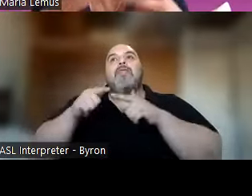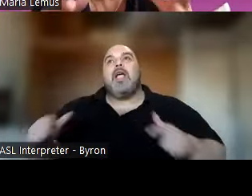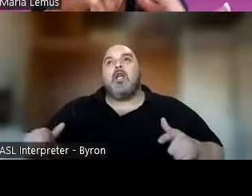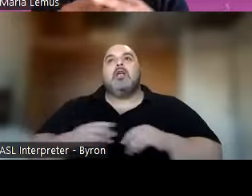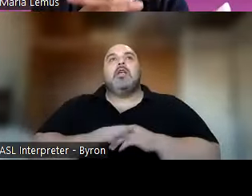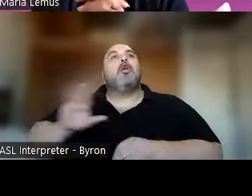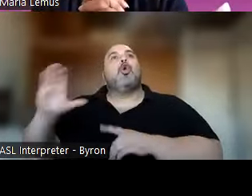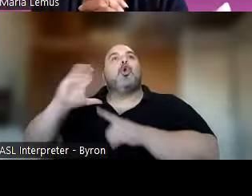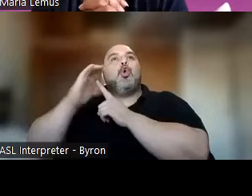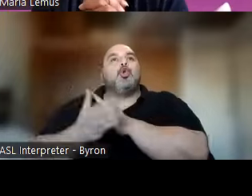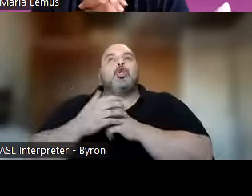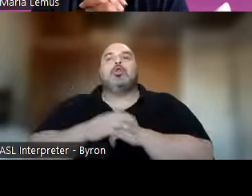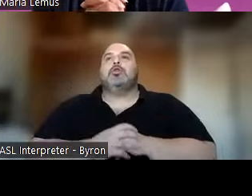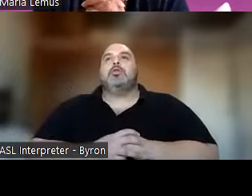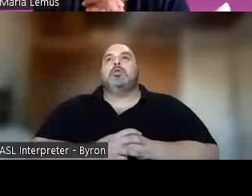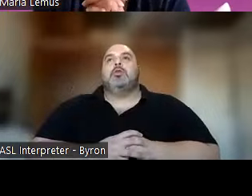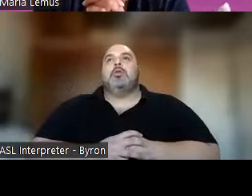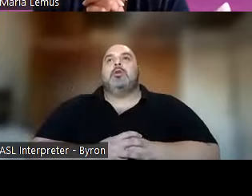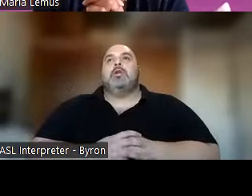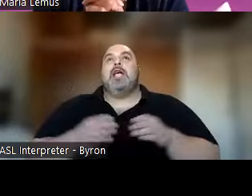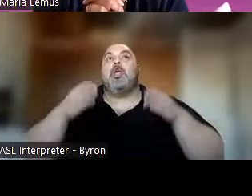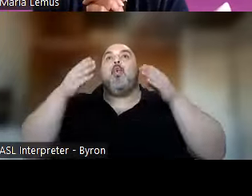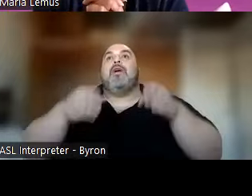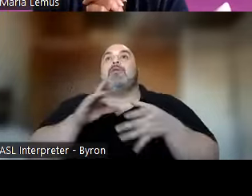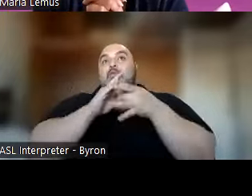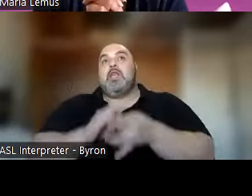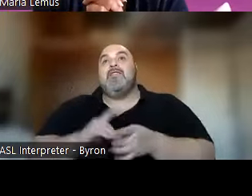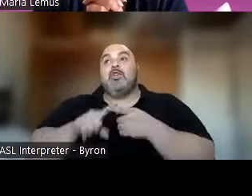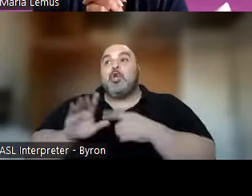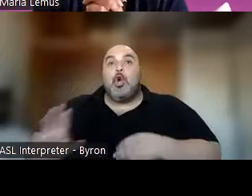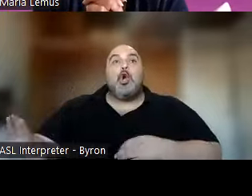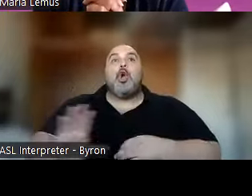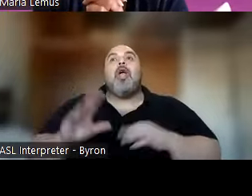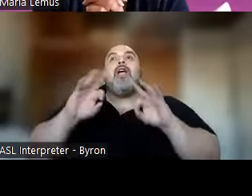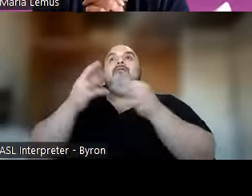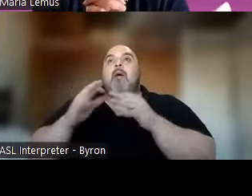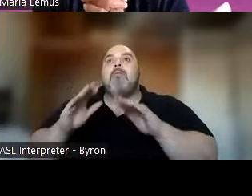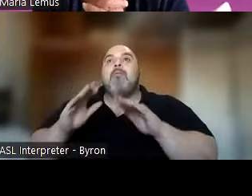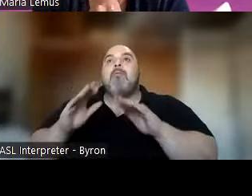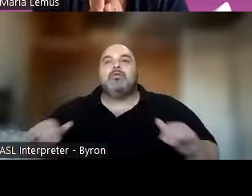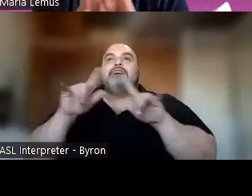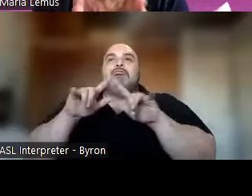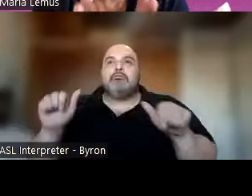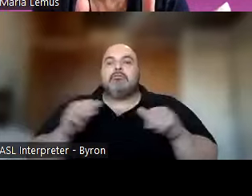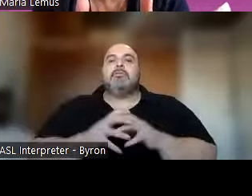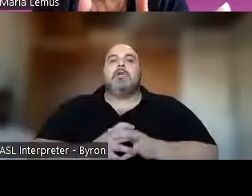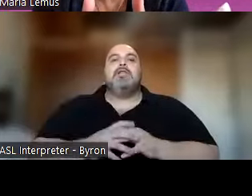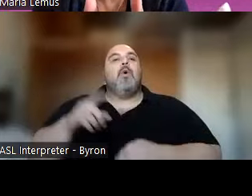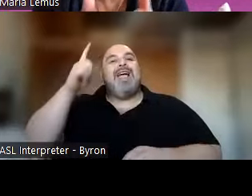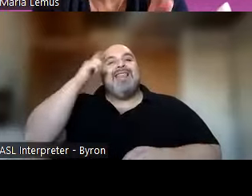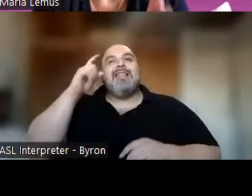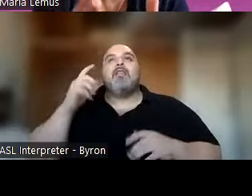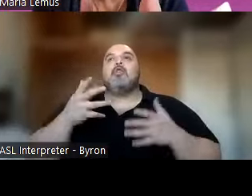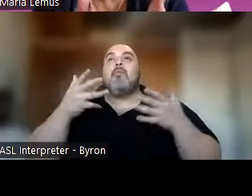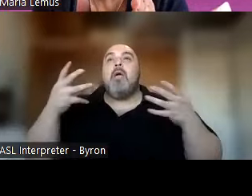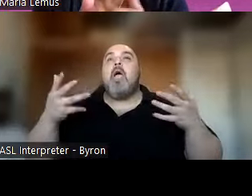her culture, in a way that was relevant to her and to her family, to her children. And so I think that there's a lot of